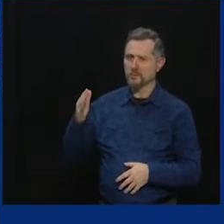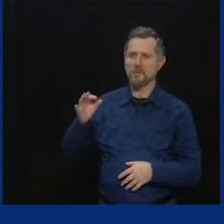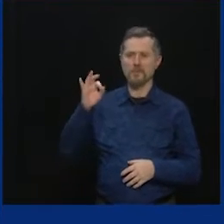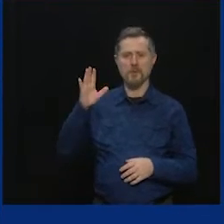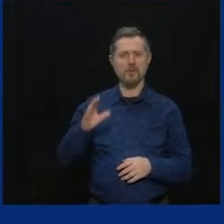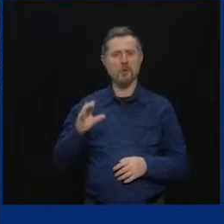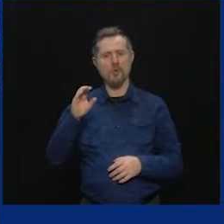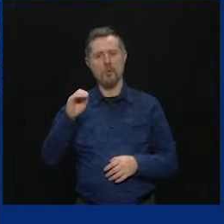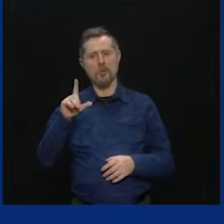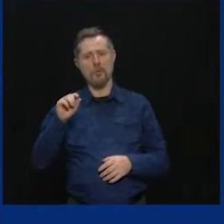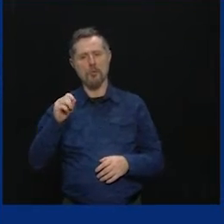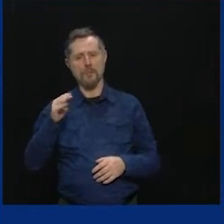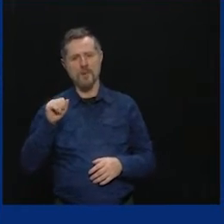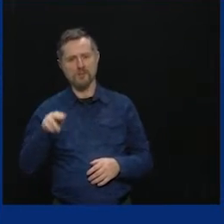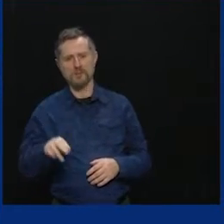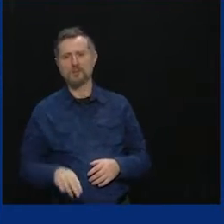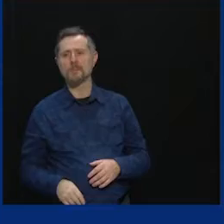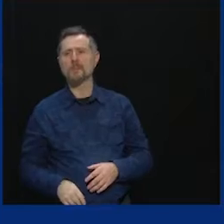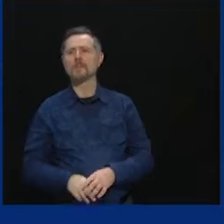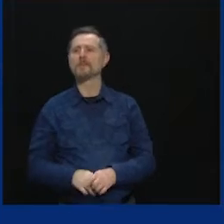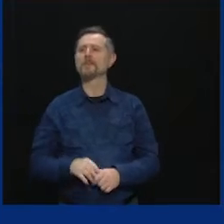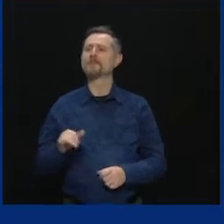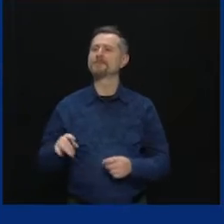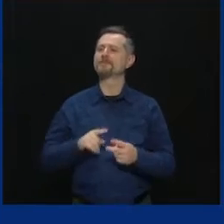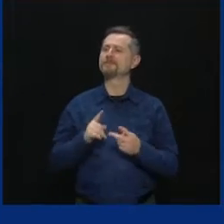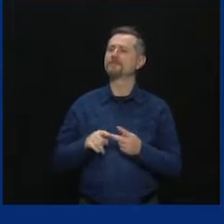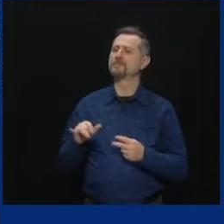Coleman, Messiah, and